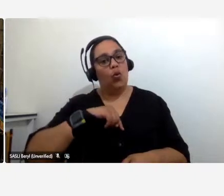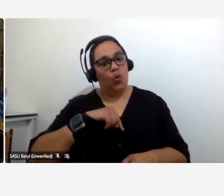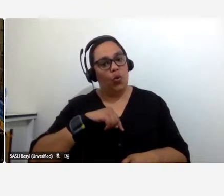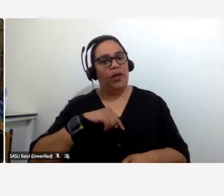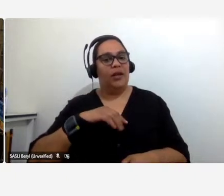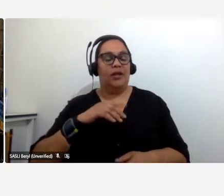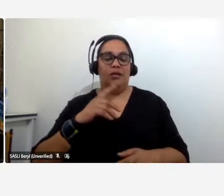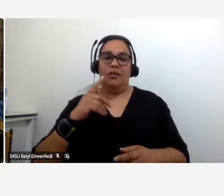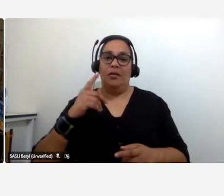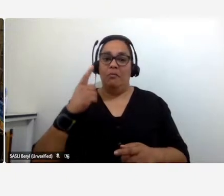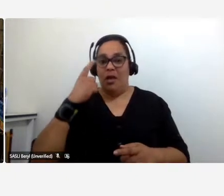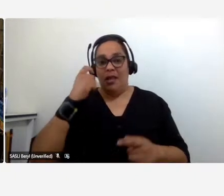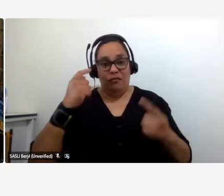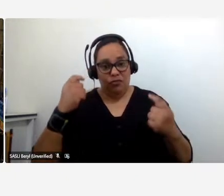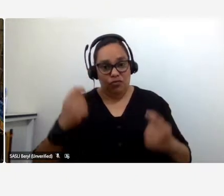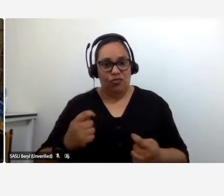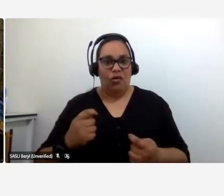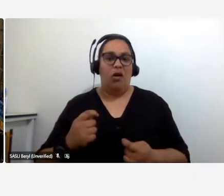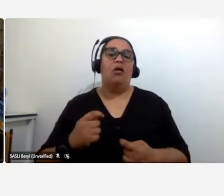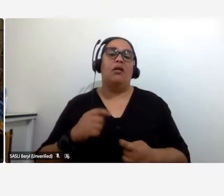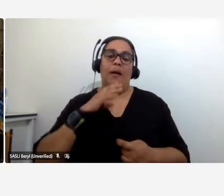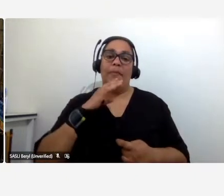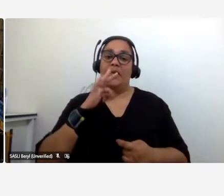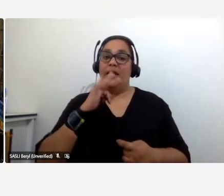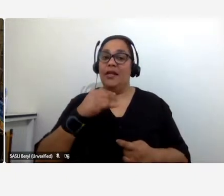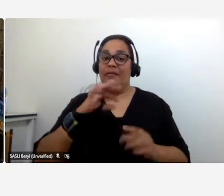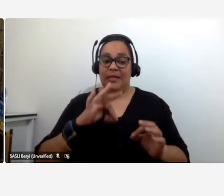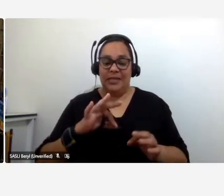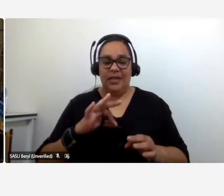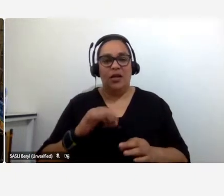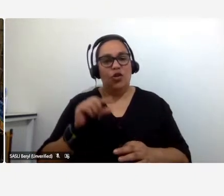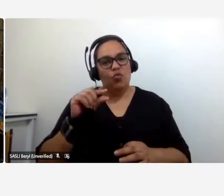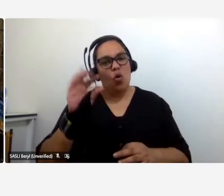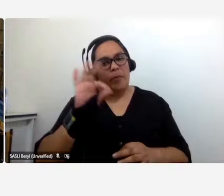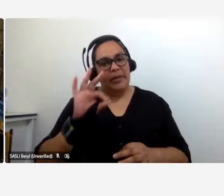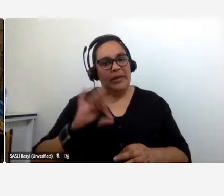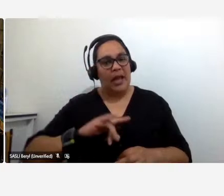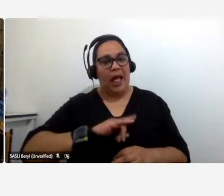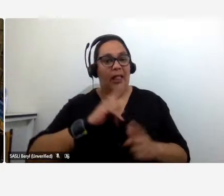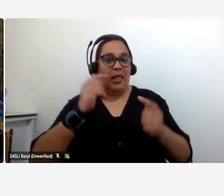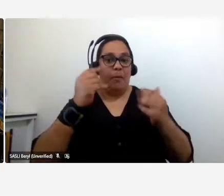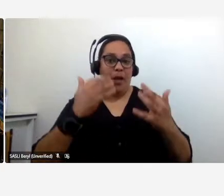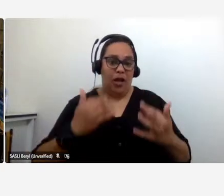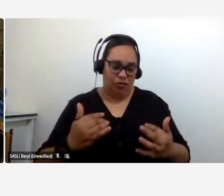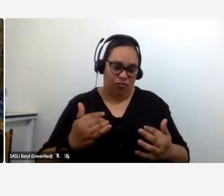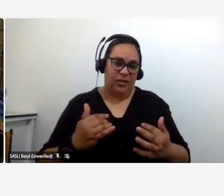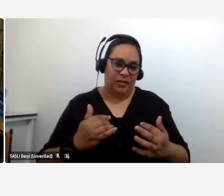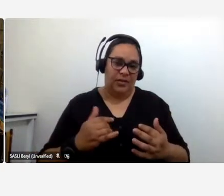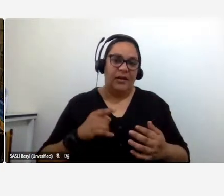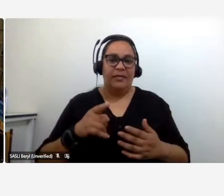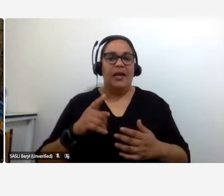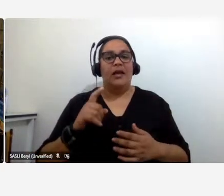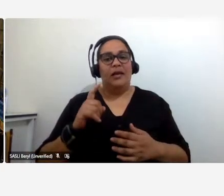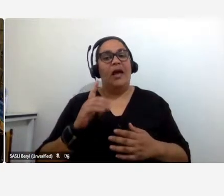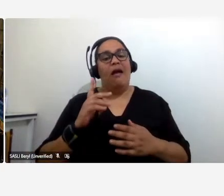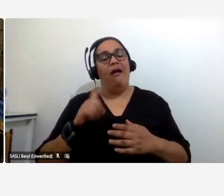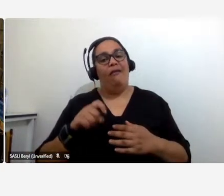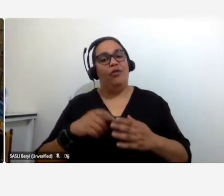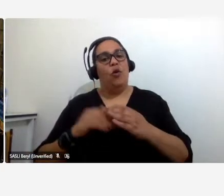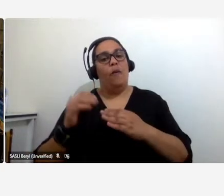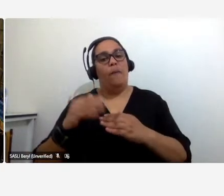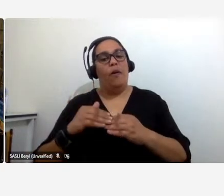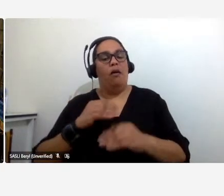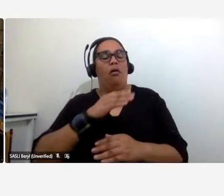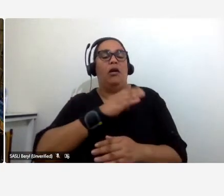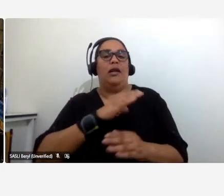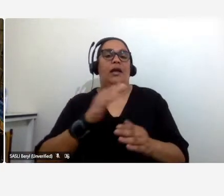firmly believe that if we took a small percentage of health budget, they would have to build less